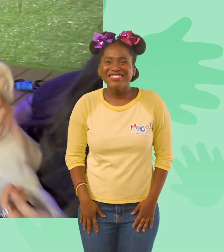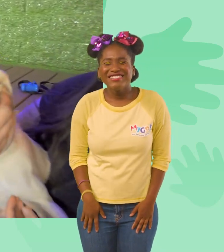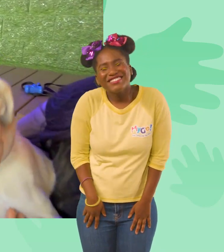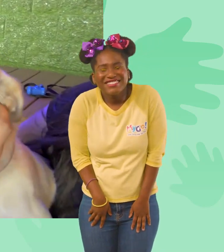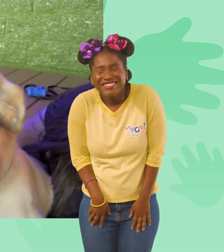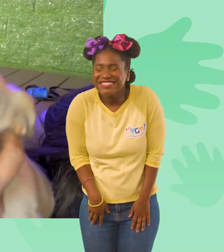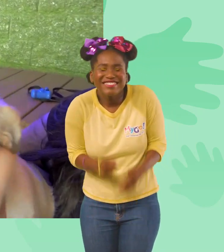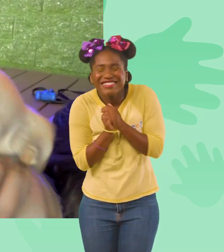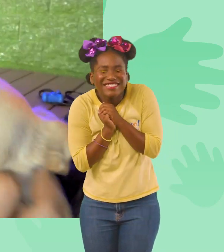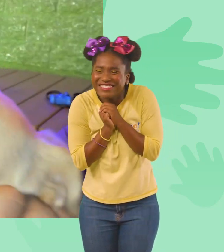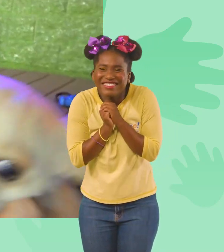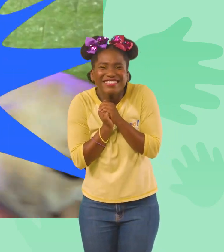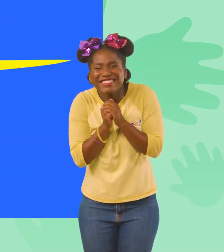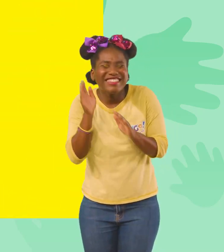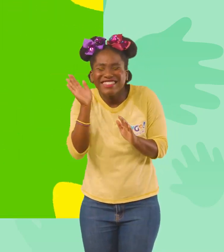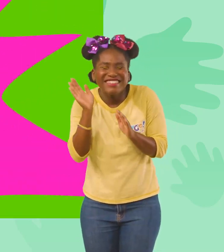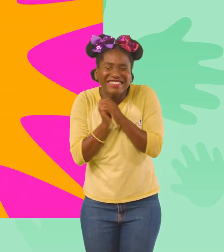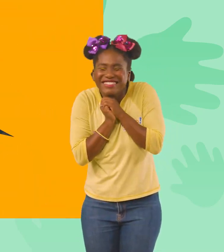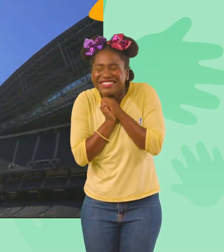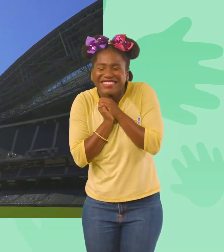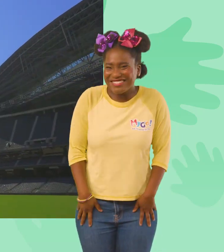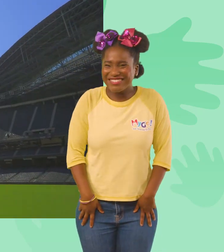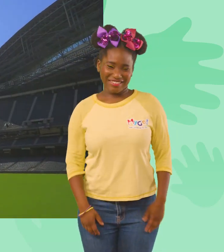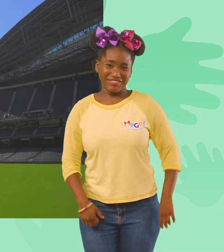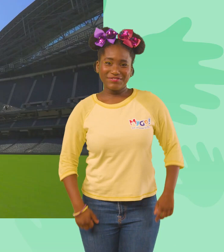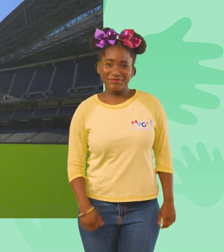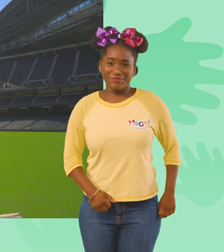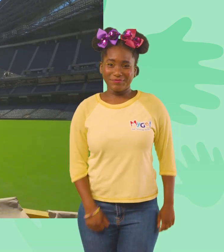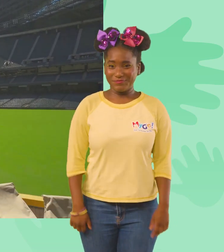Yee. Oh, yes, kiddo Sadie.